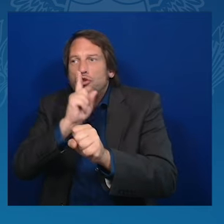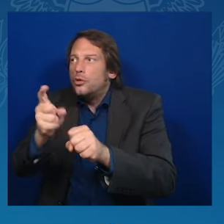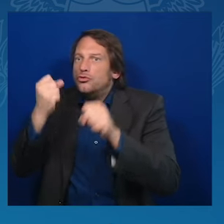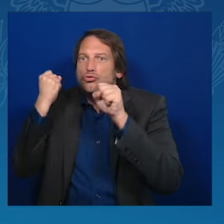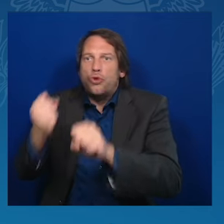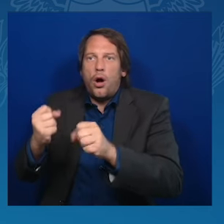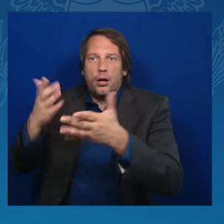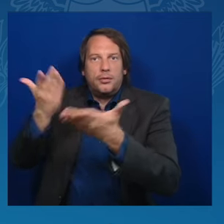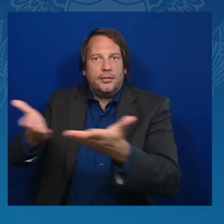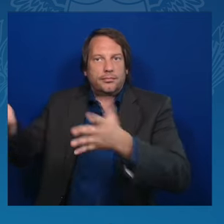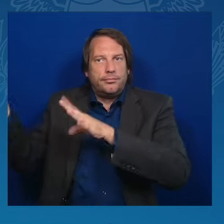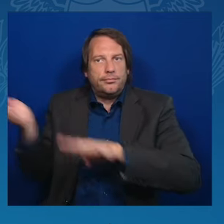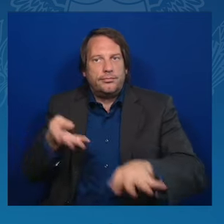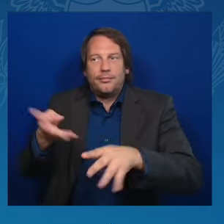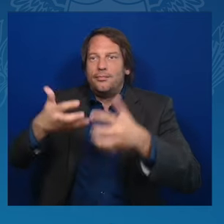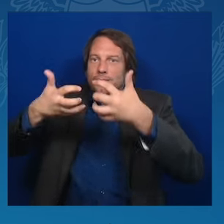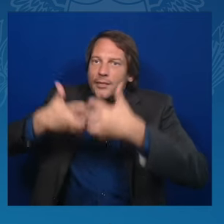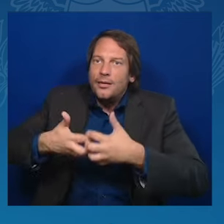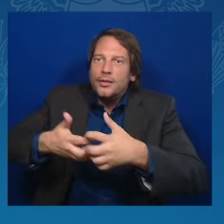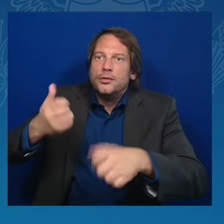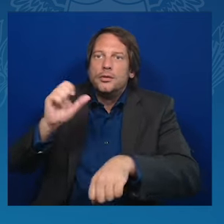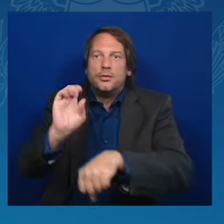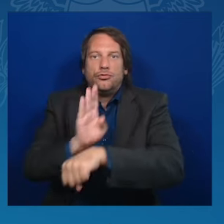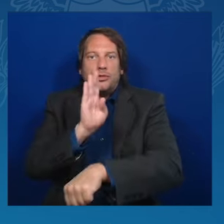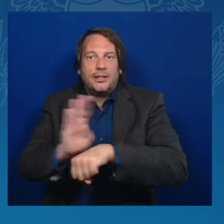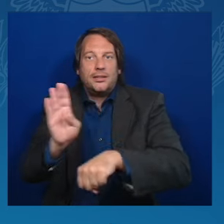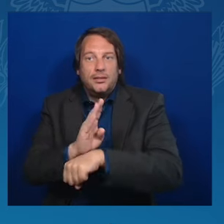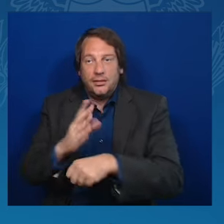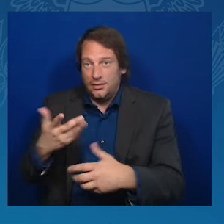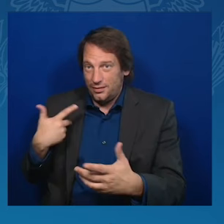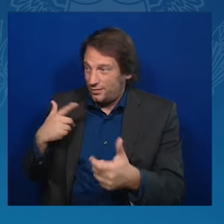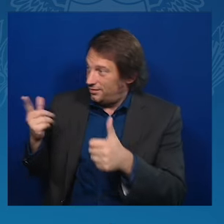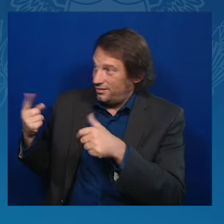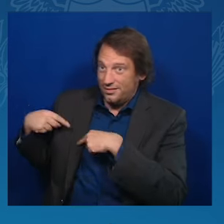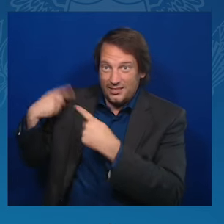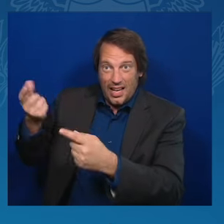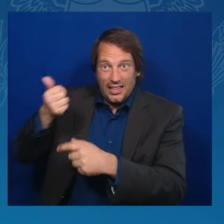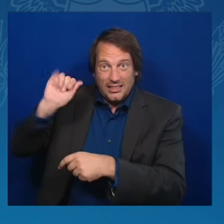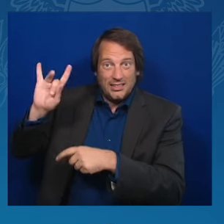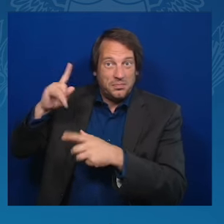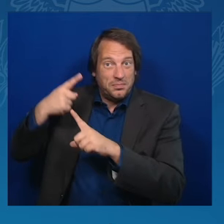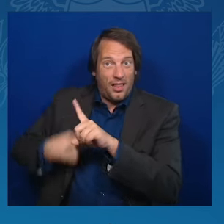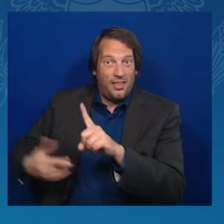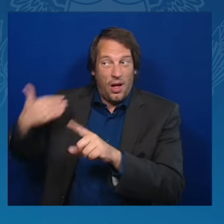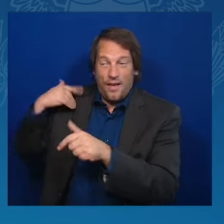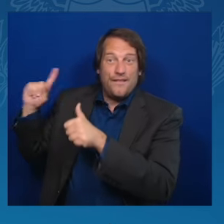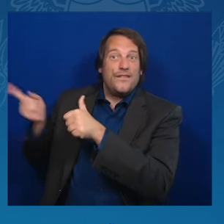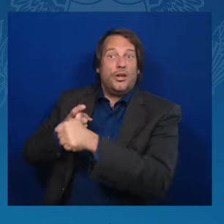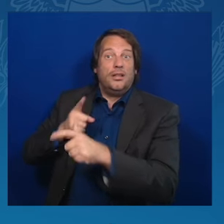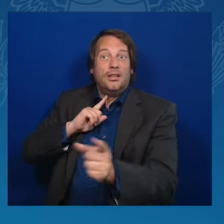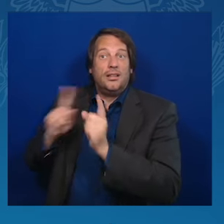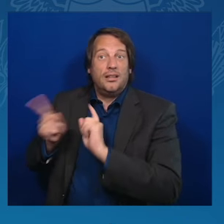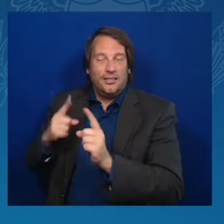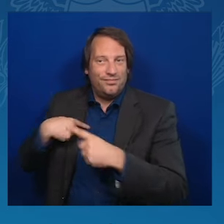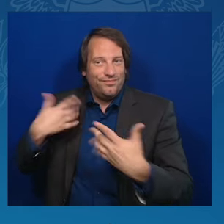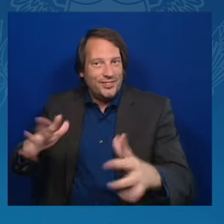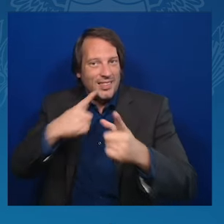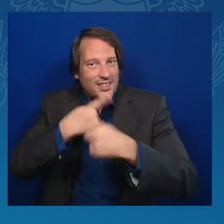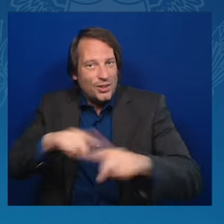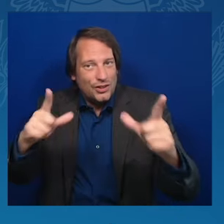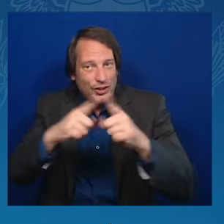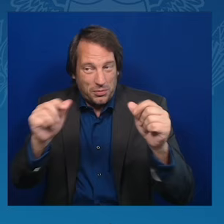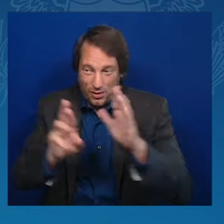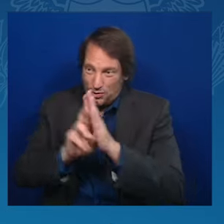Japanese astronaut will be the first international astronaut to the moon as part of our collaboration under the Artemis